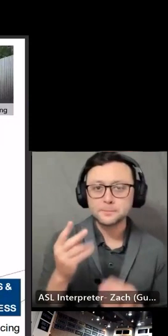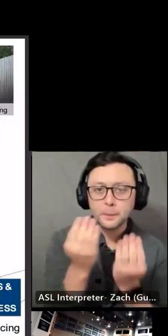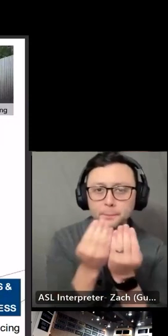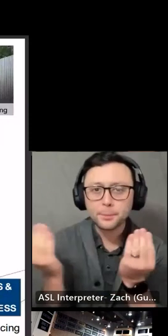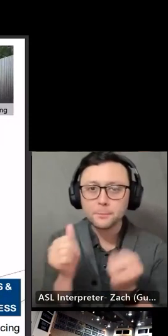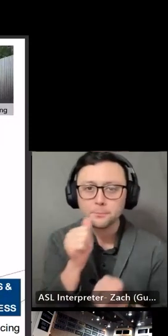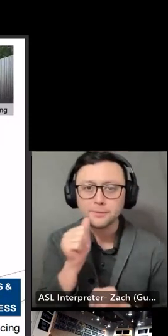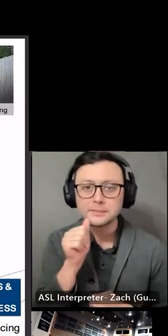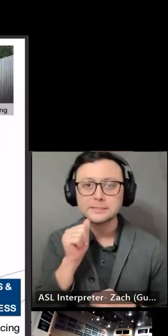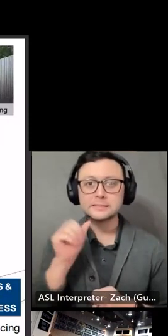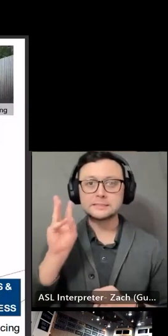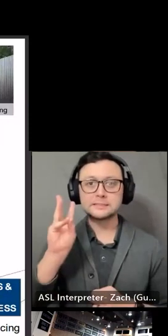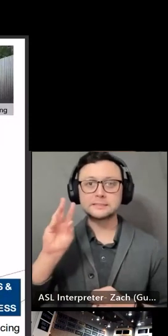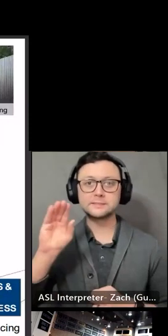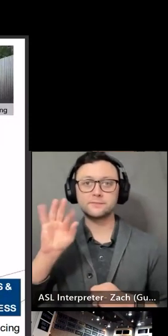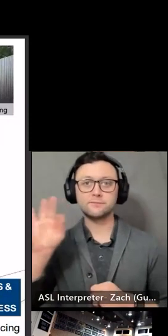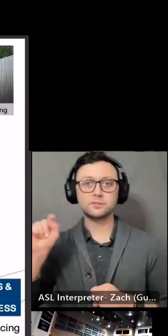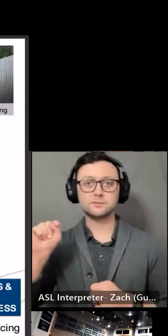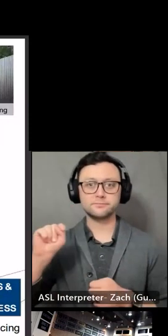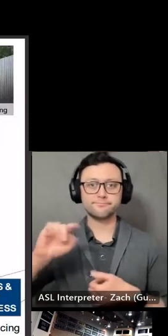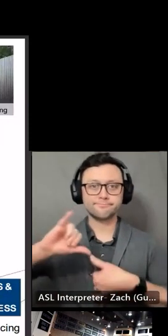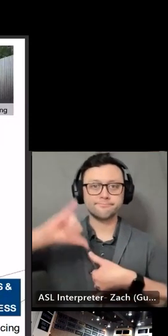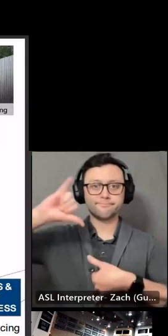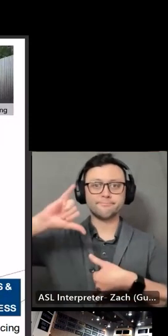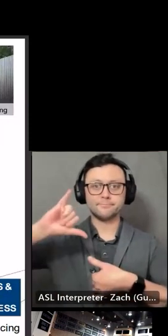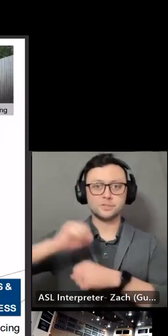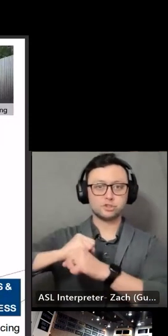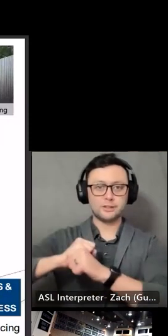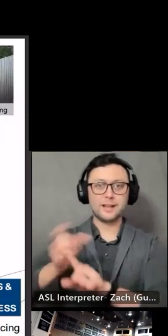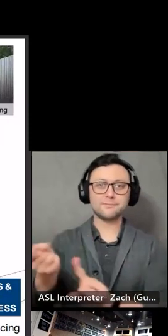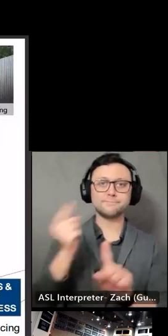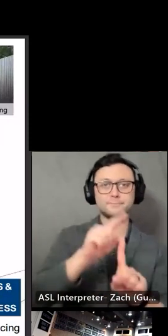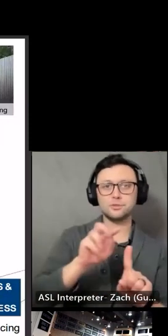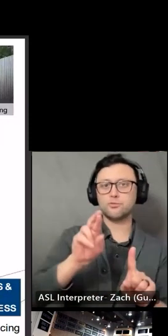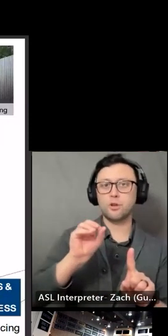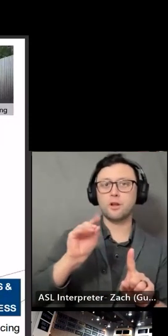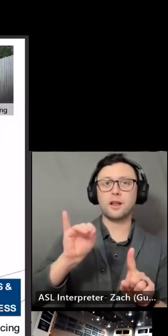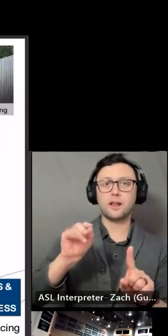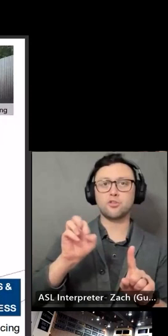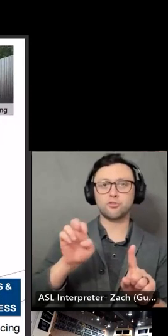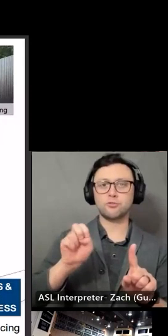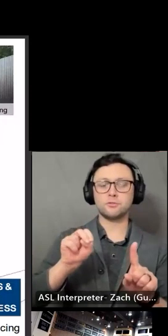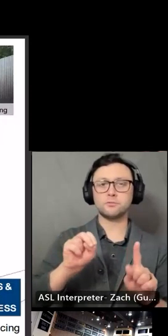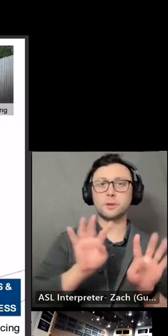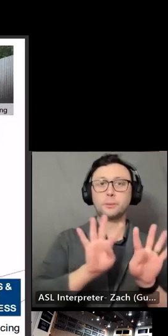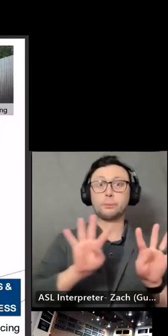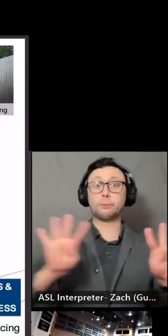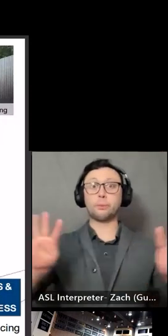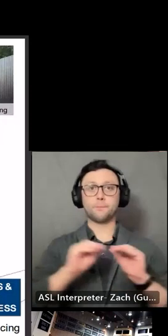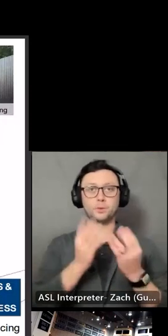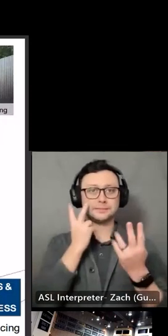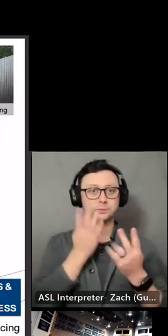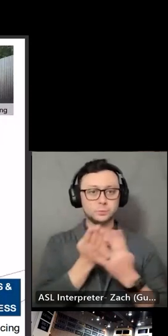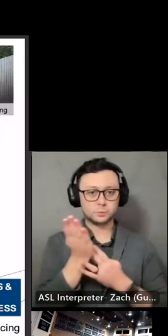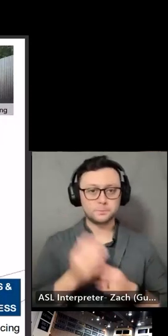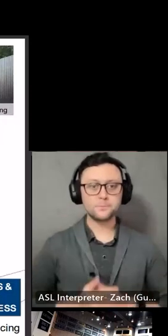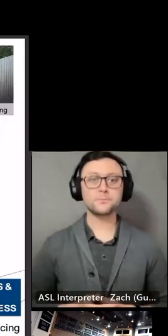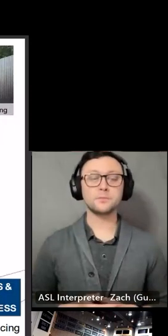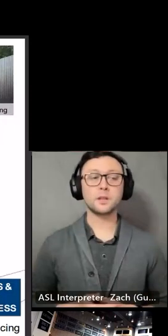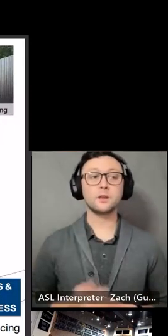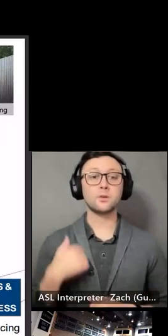with the Emerald Necklace. We are planning on moving to or consolidating two existing curb